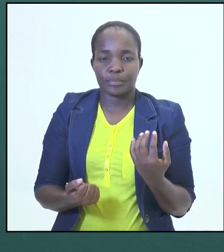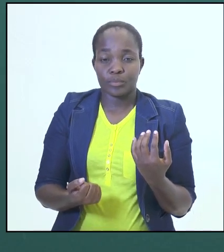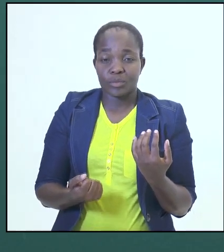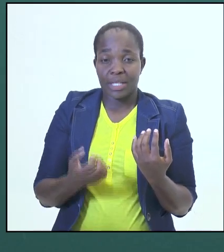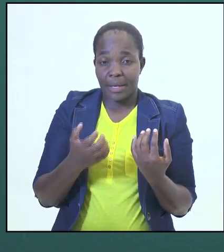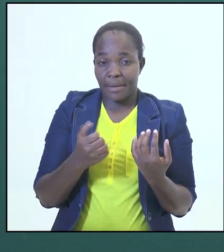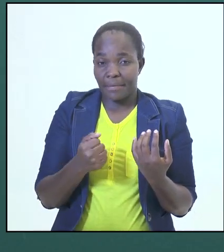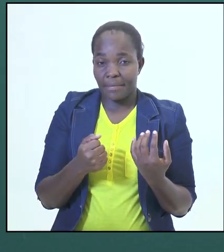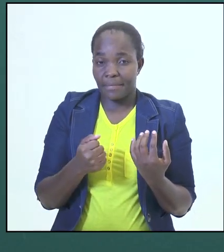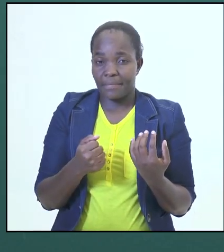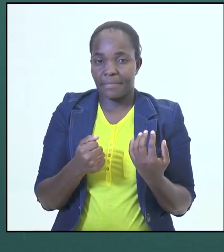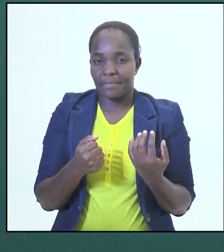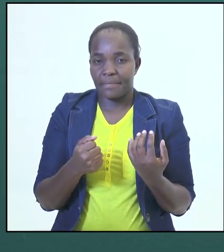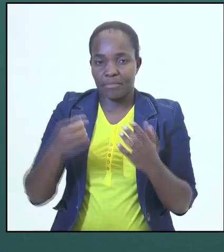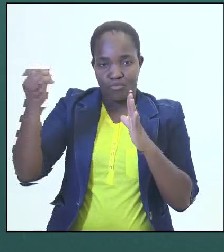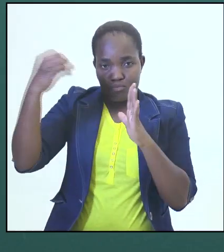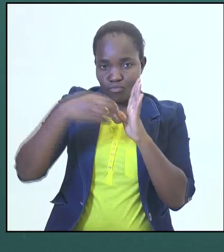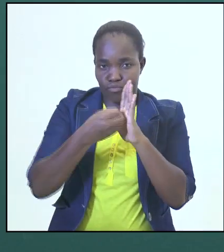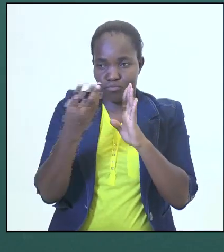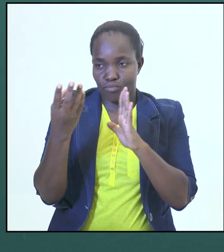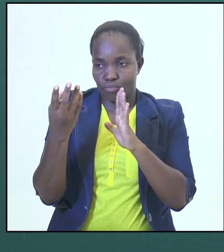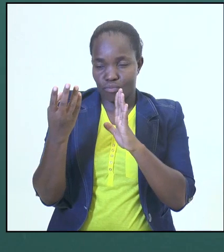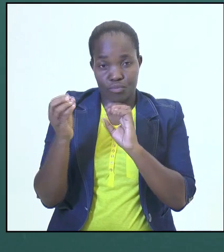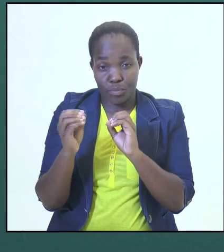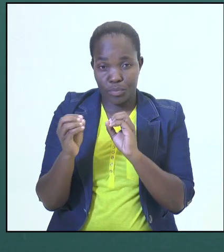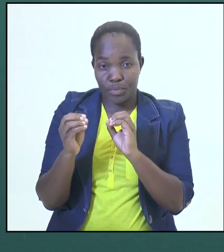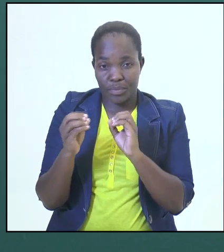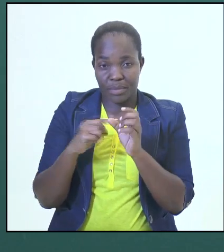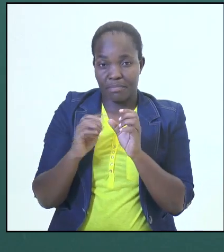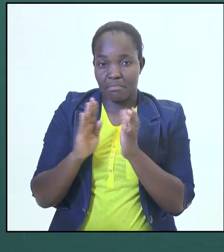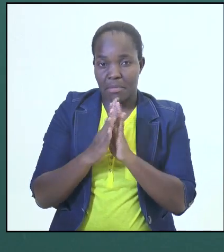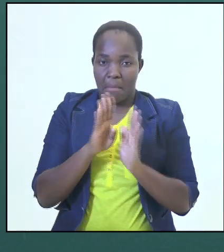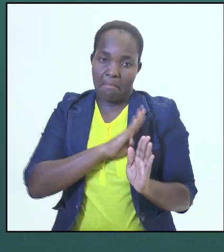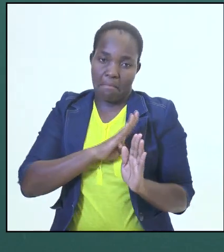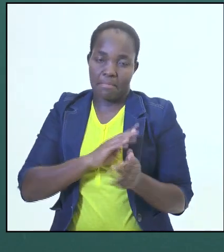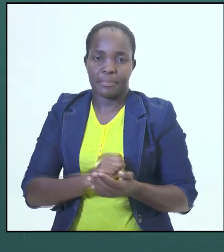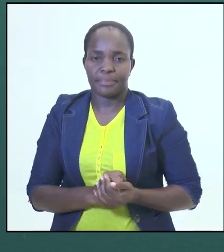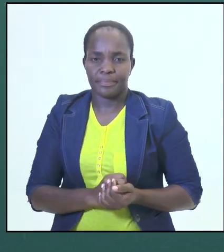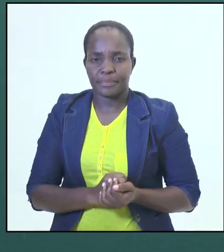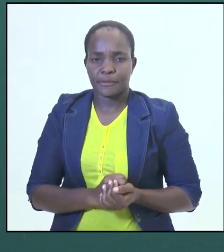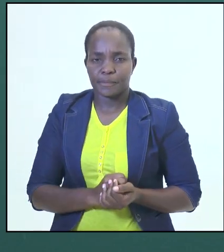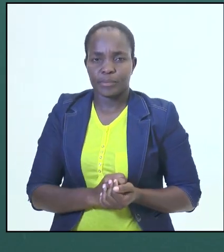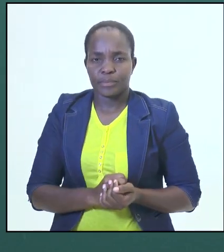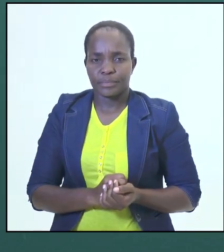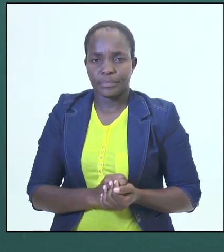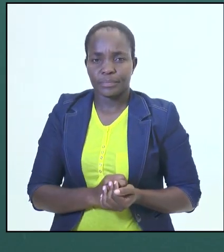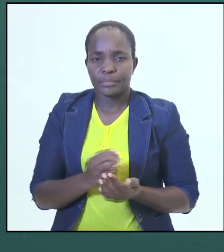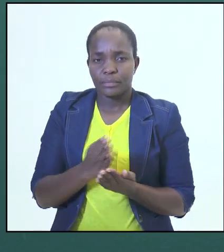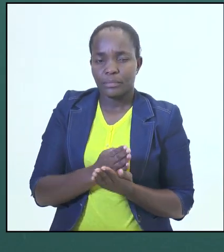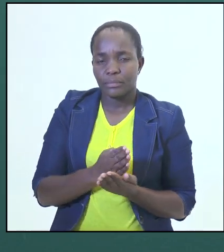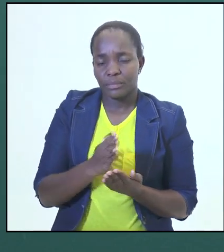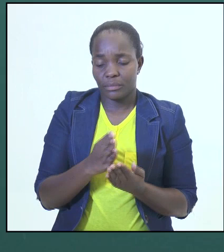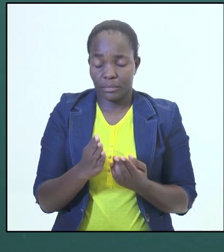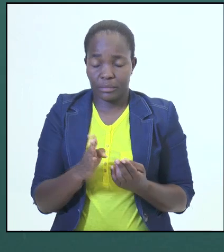brown, meaning there is still no starch present. But the middle of the leaf has chlorophyll.